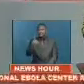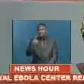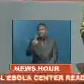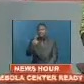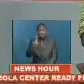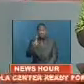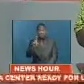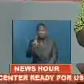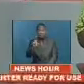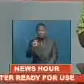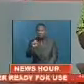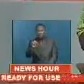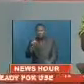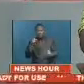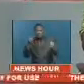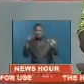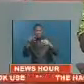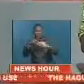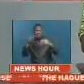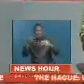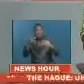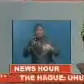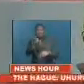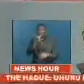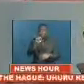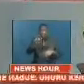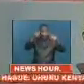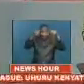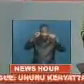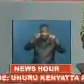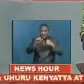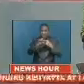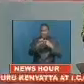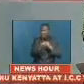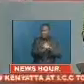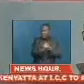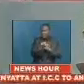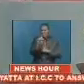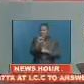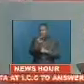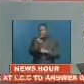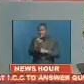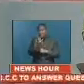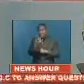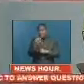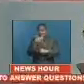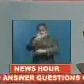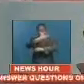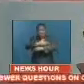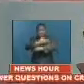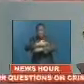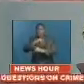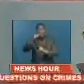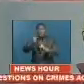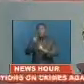Kurdish fighters are engaged in fierce gun battles with Islamic State IS in the Syrian border town of Kobani as